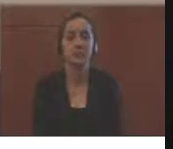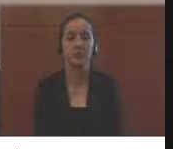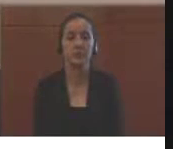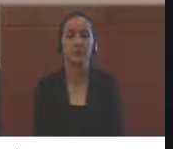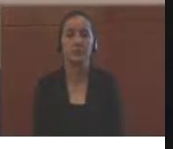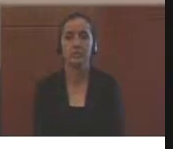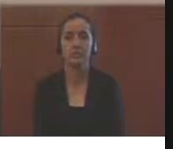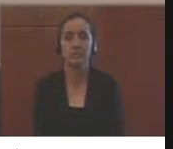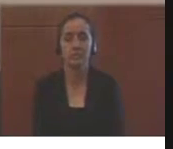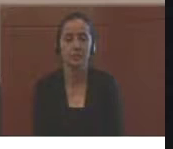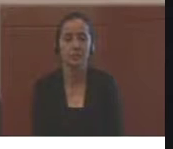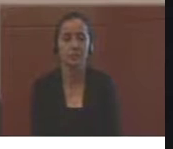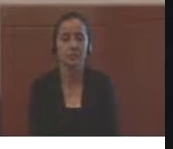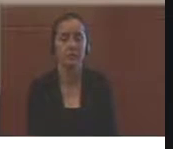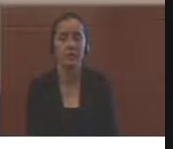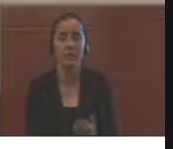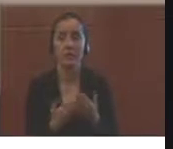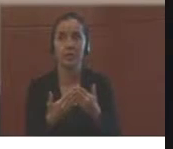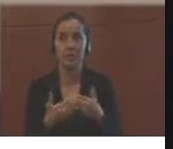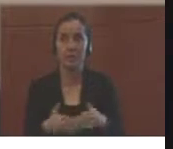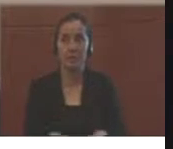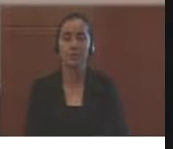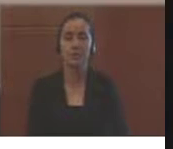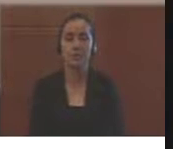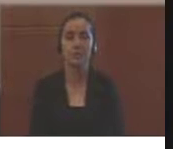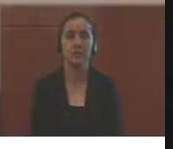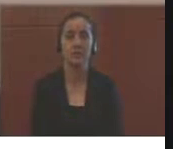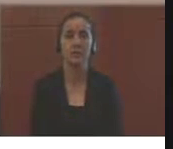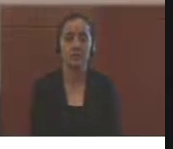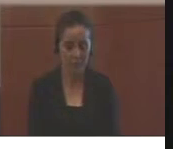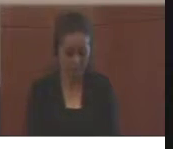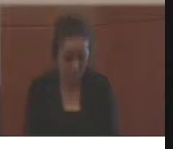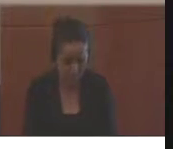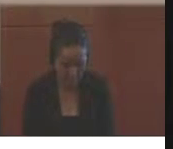the closing ceremony.